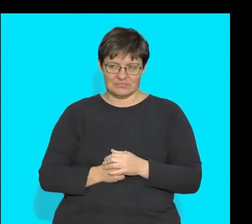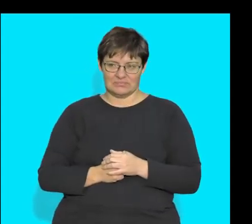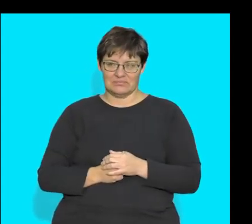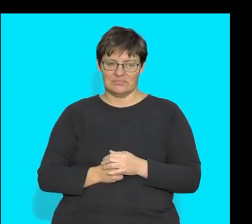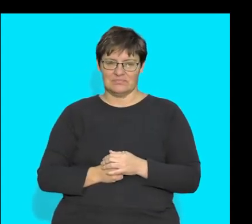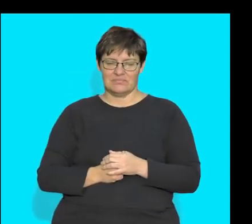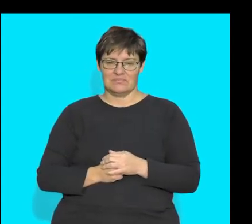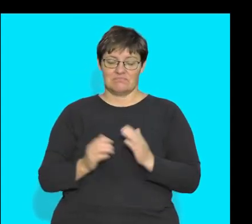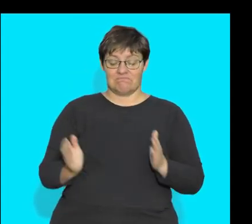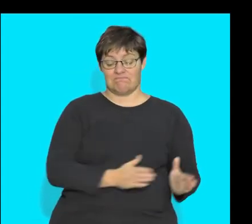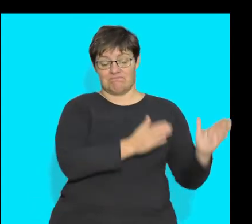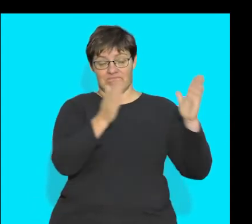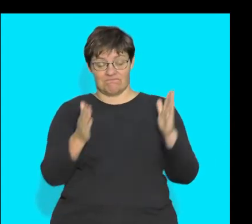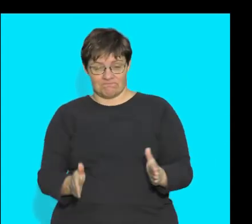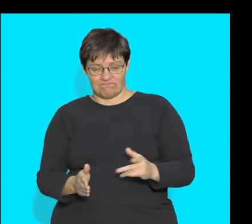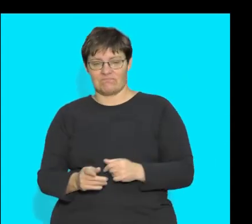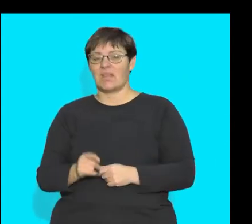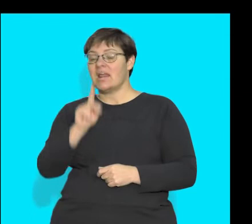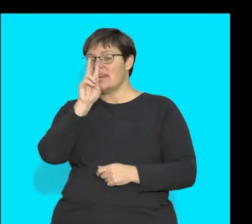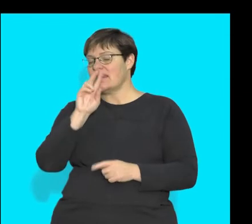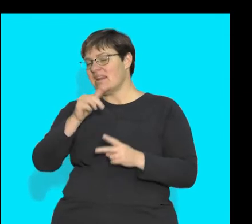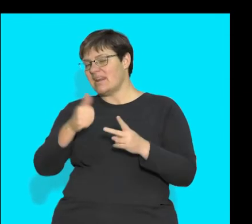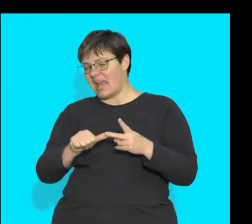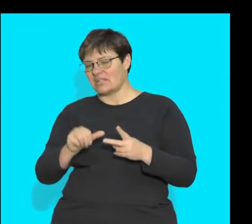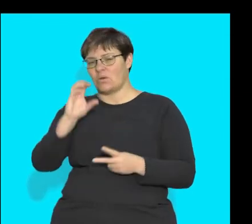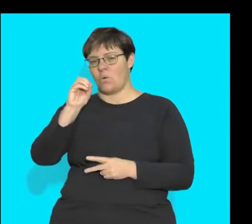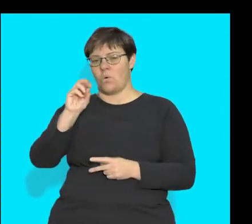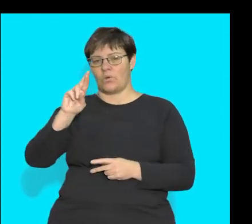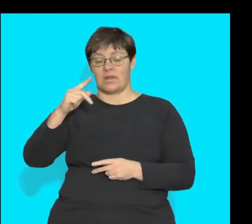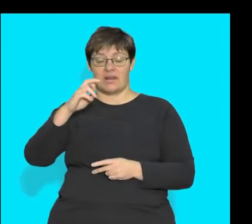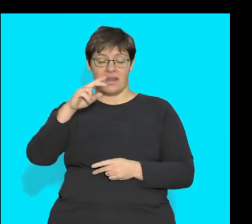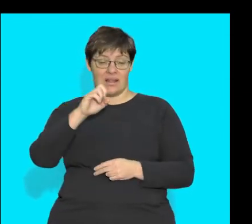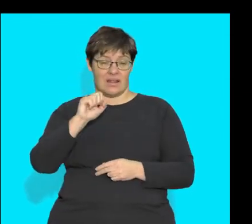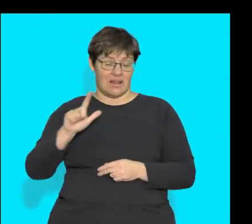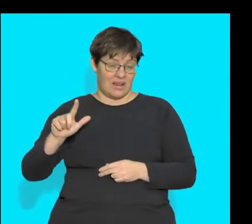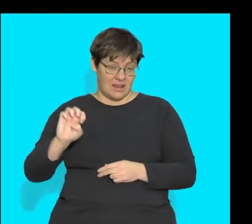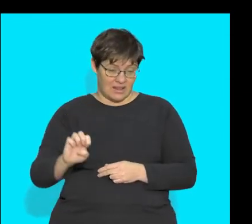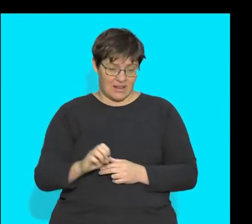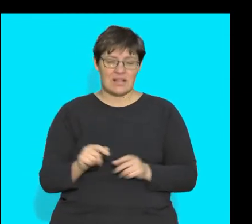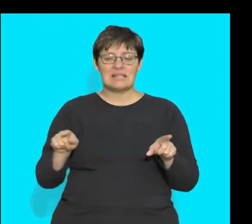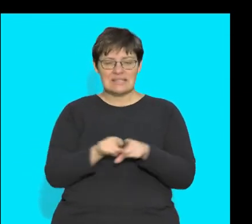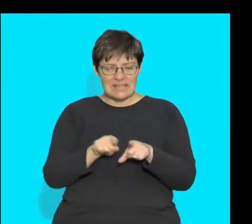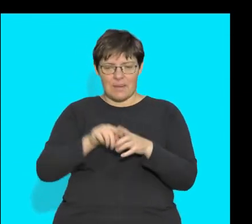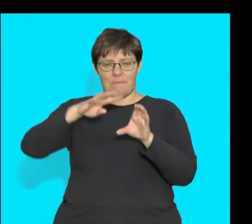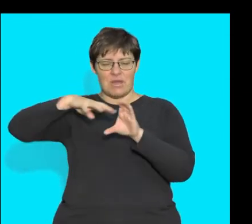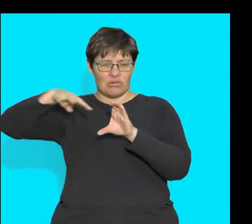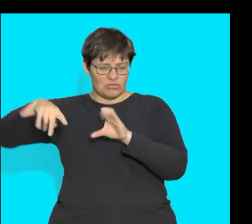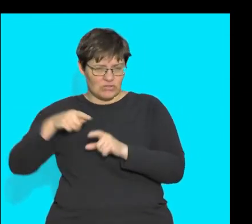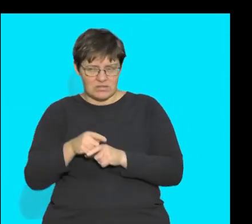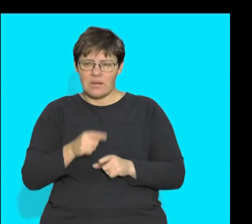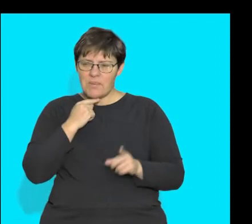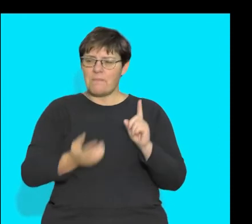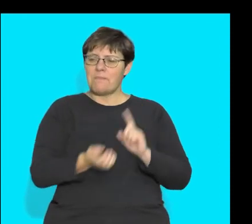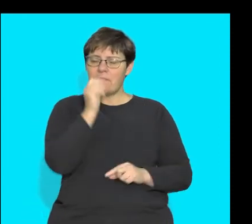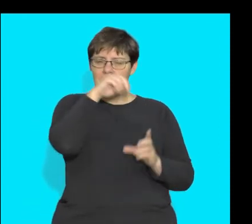Okay. Then we're looking at the next organelles that we're looking at. Same as the mitochondria, we